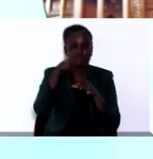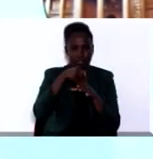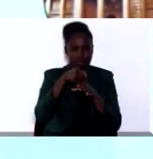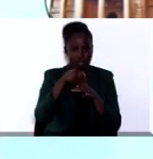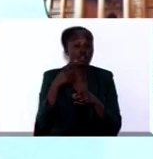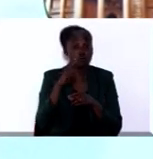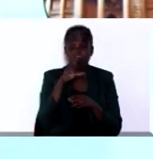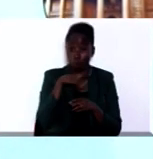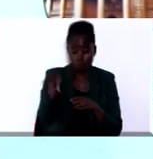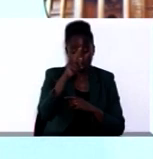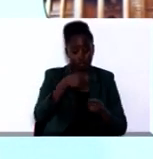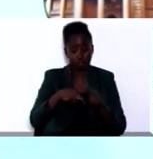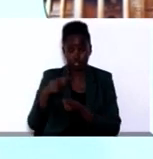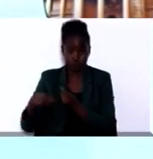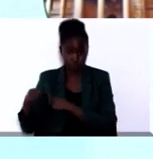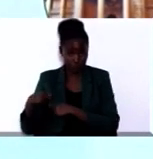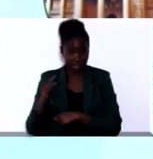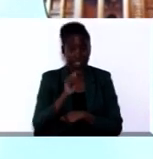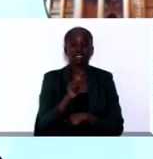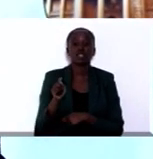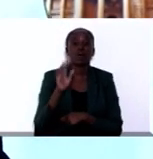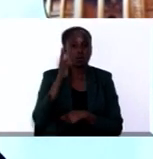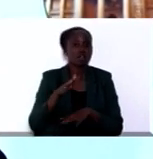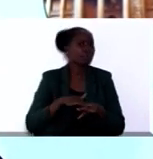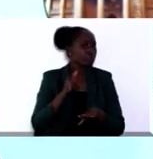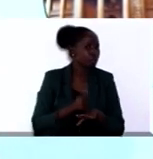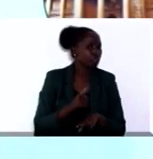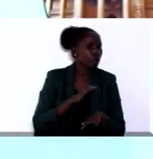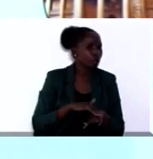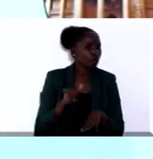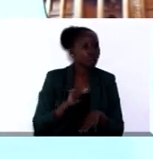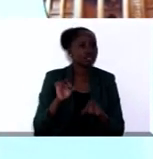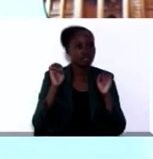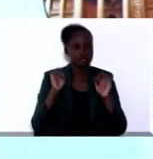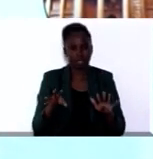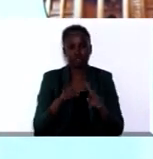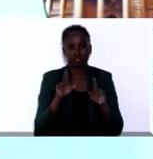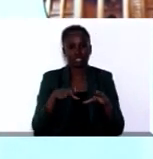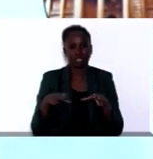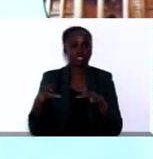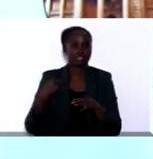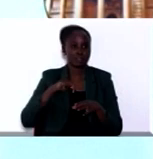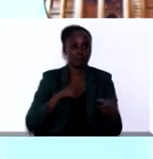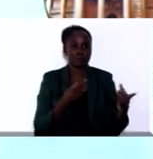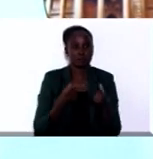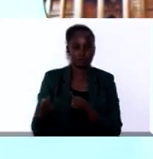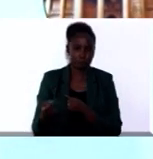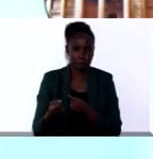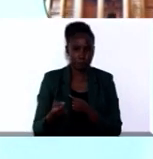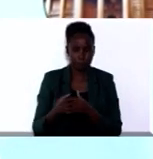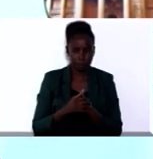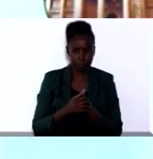our trade and investment initiatives will be based on the 10 high-growth sectors that we outlined